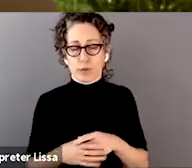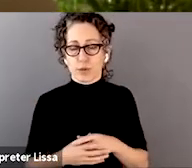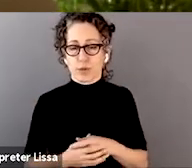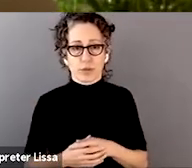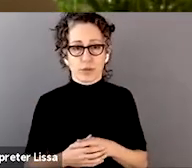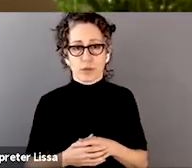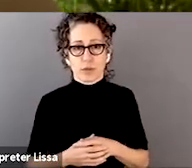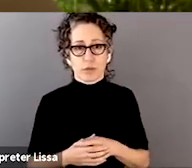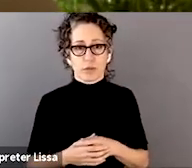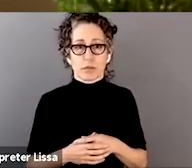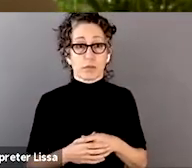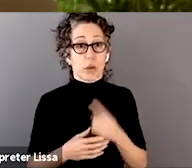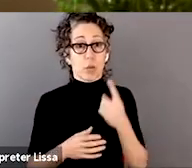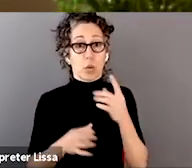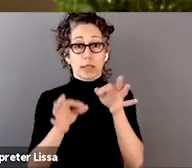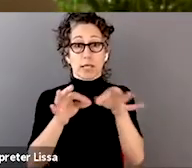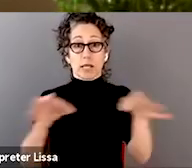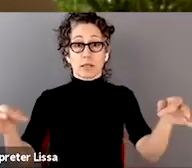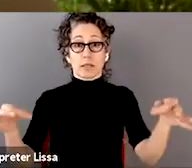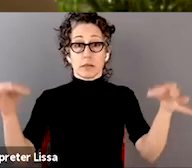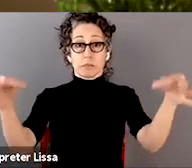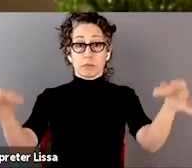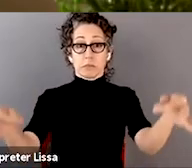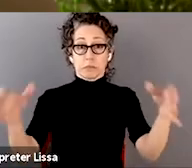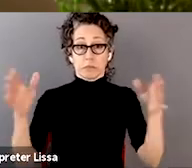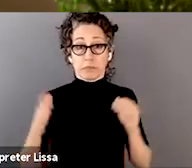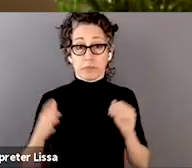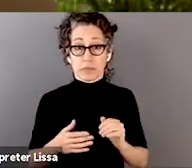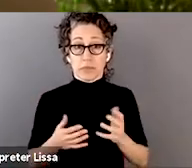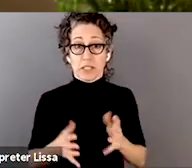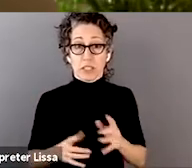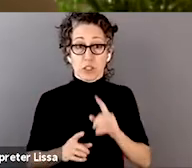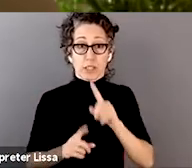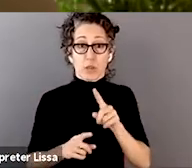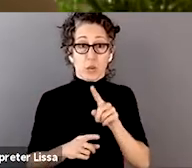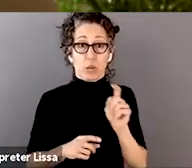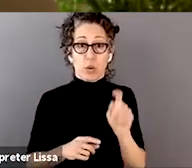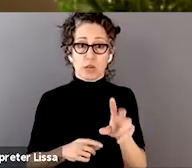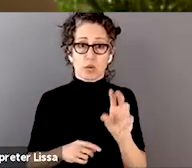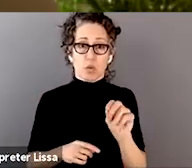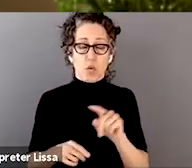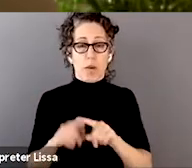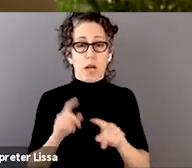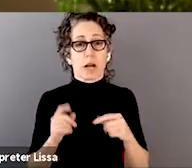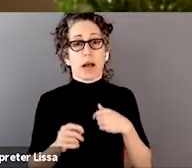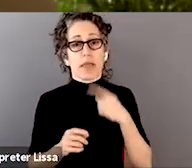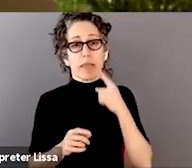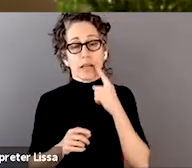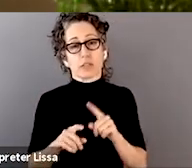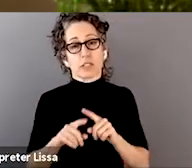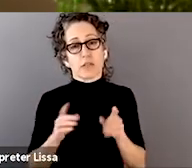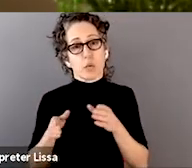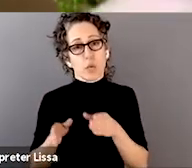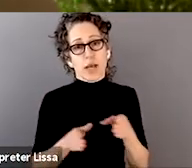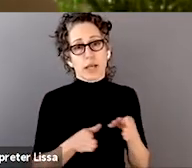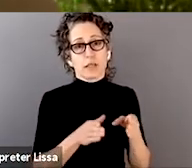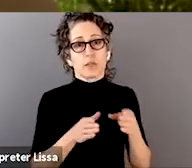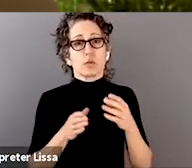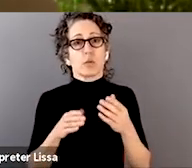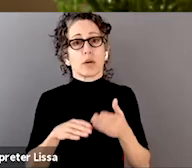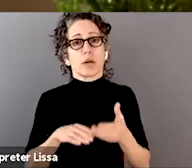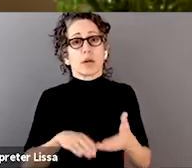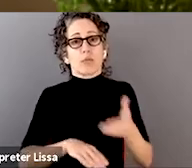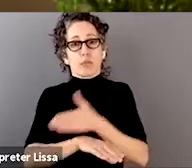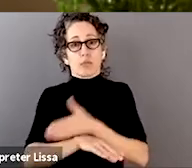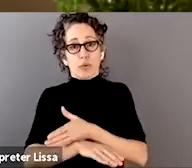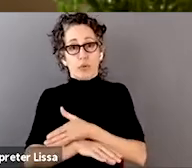a one sentence answer to you that will answer your question fully. But I think there are different ways, at least, to try and improve our